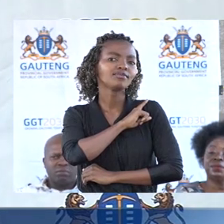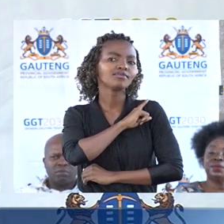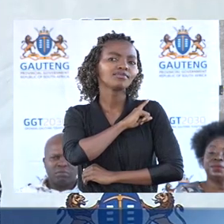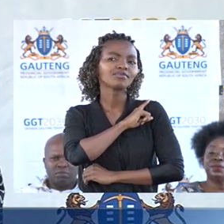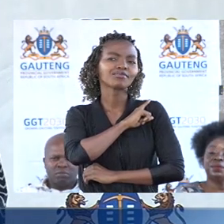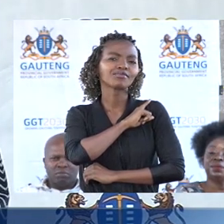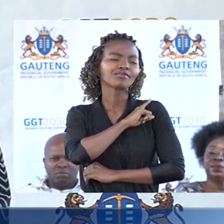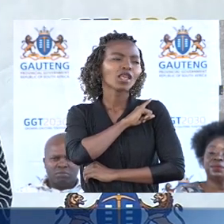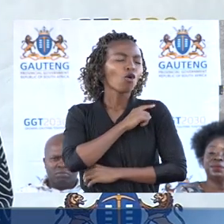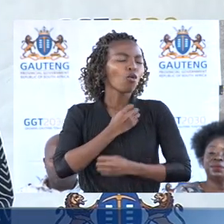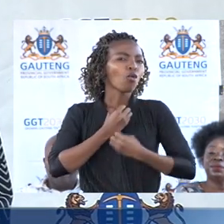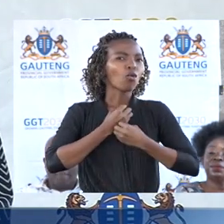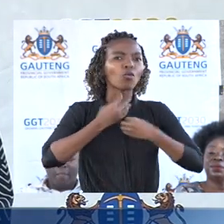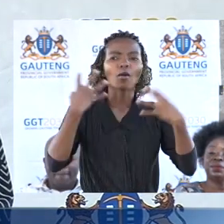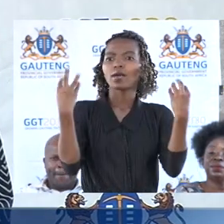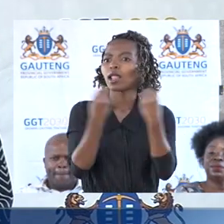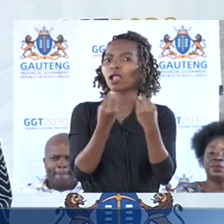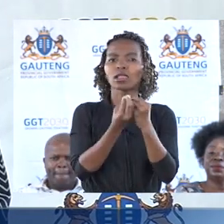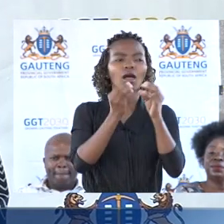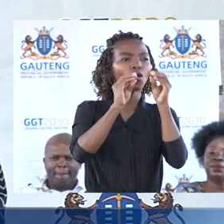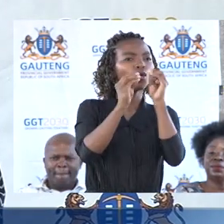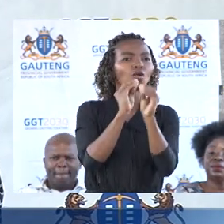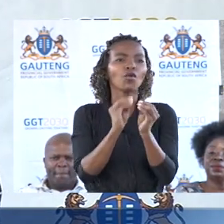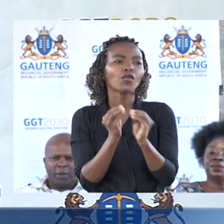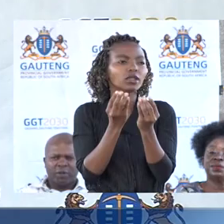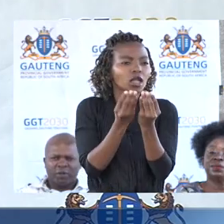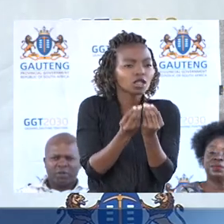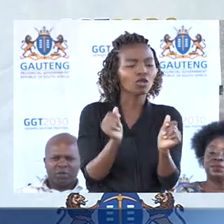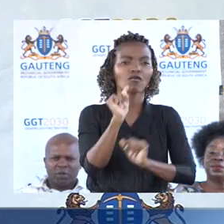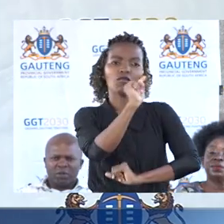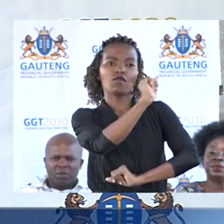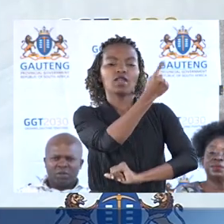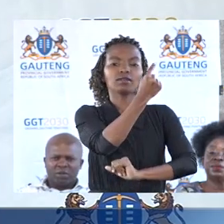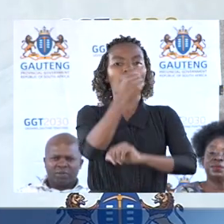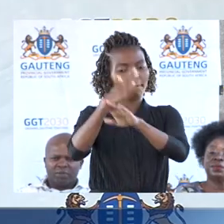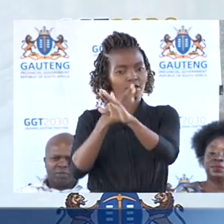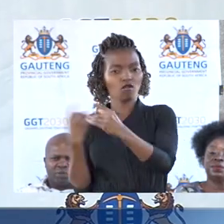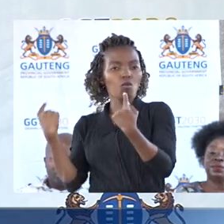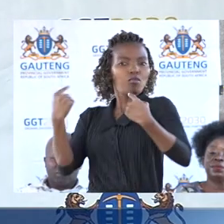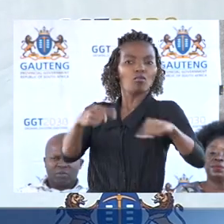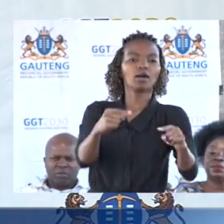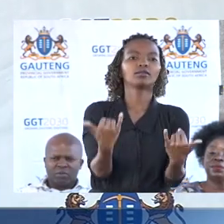we had so many things that we needed to solve before you can come to this school today.